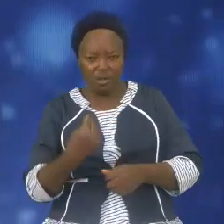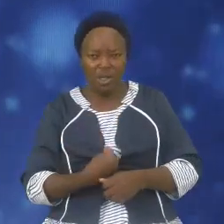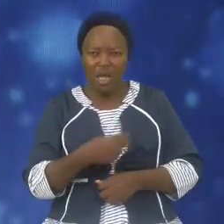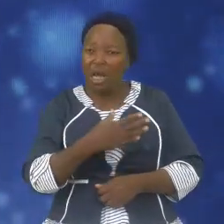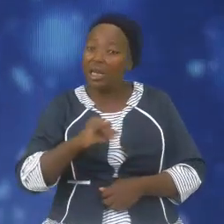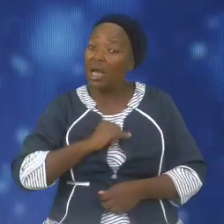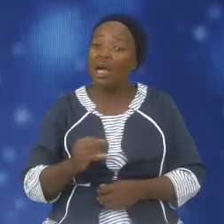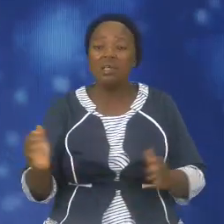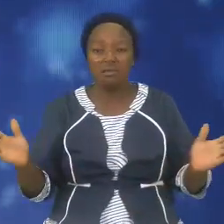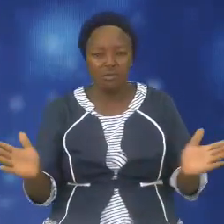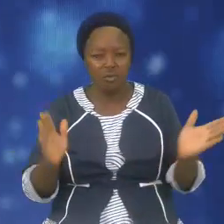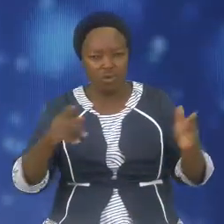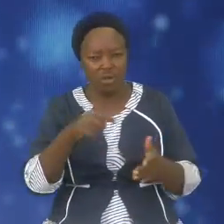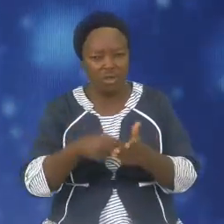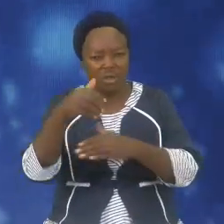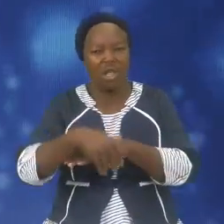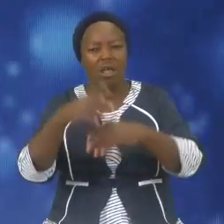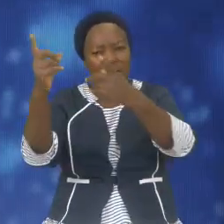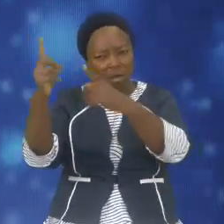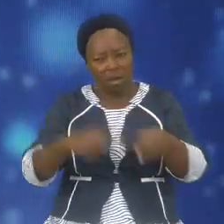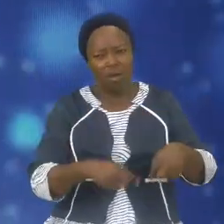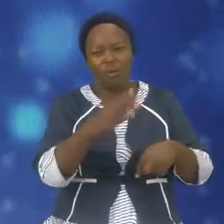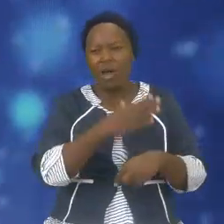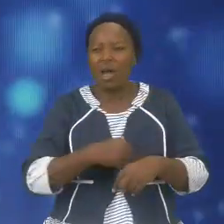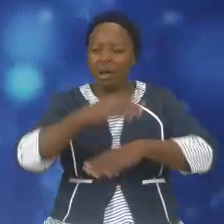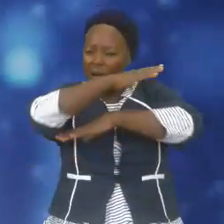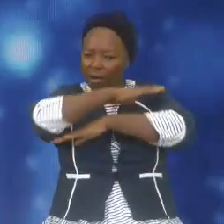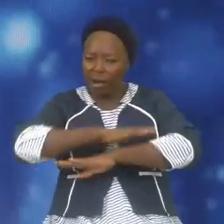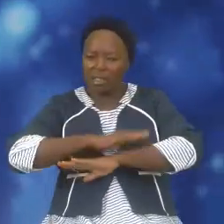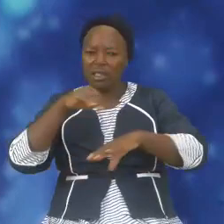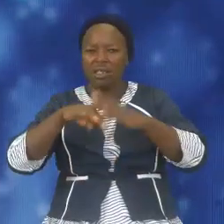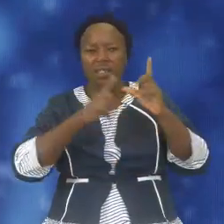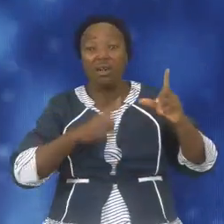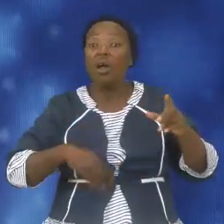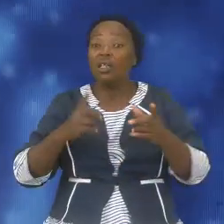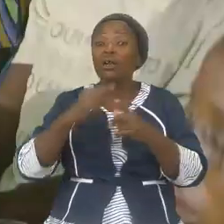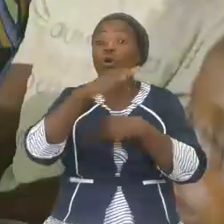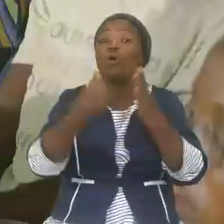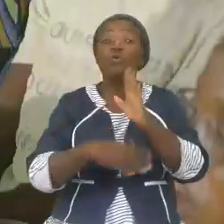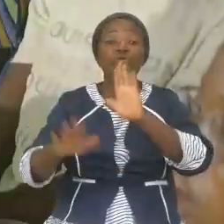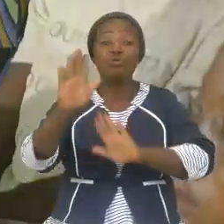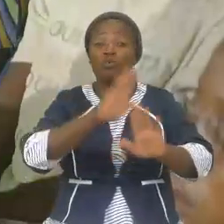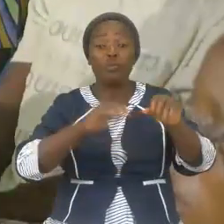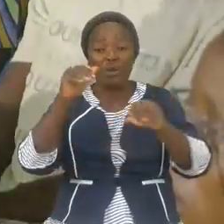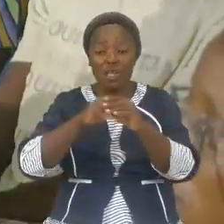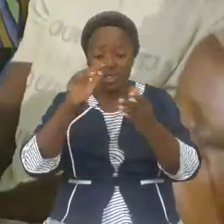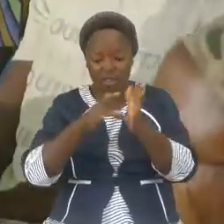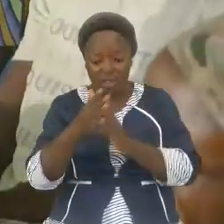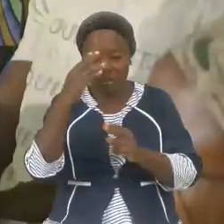tonight, come and rest in the Lord. All your troubles in Jesus' name are